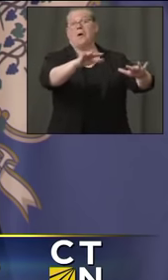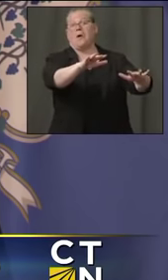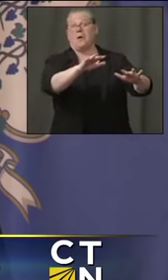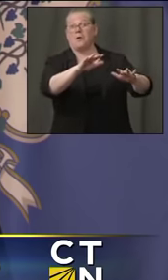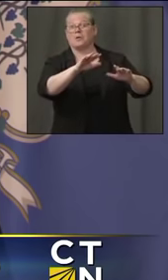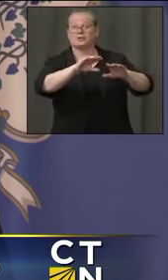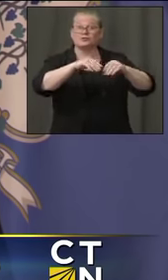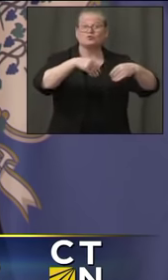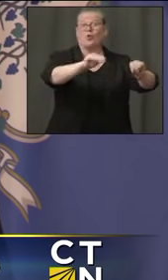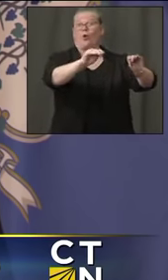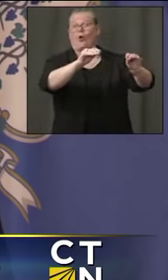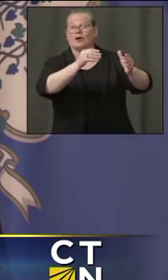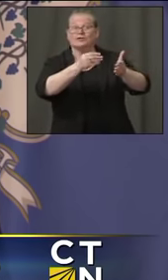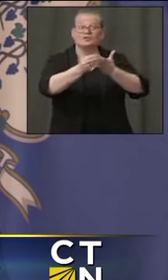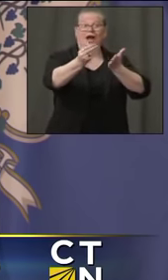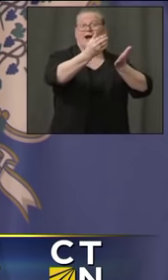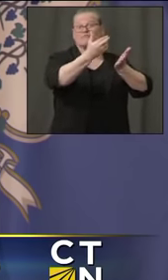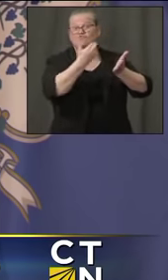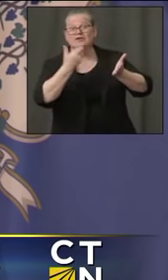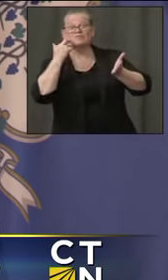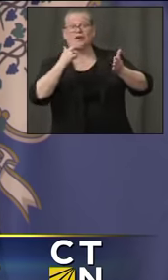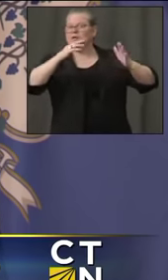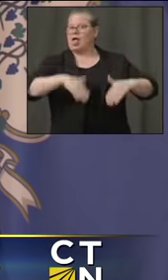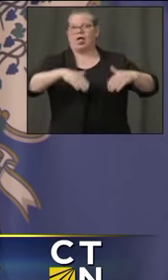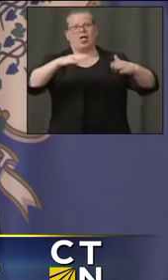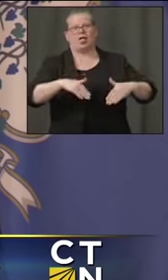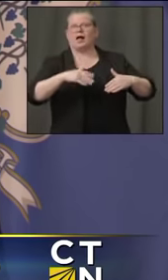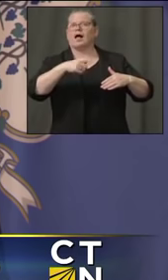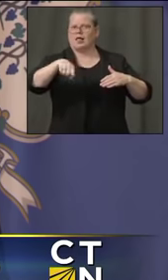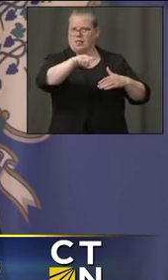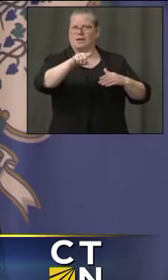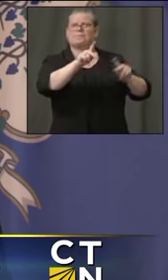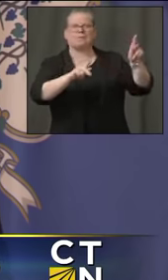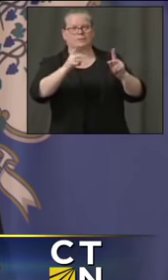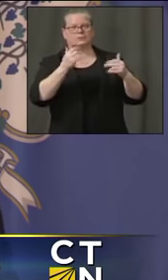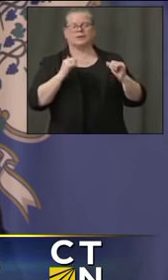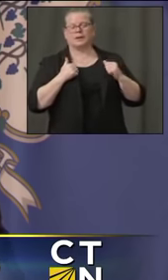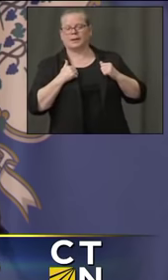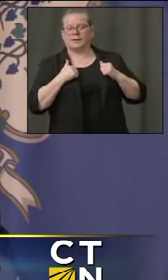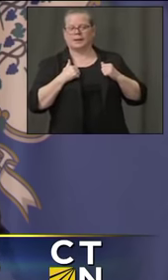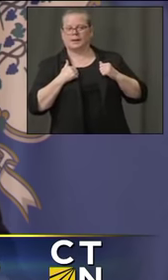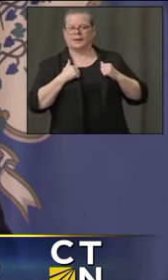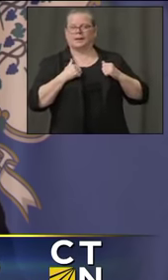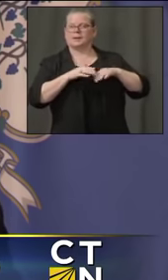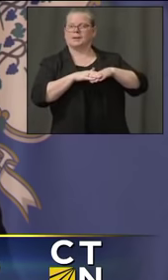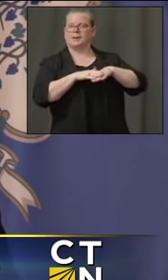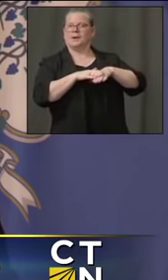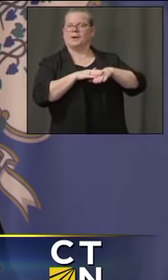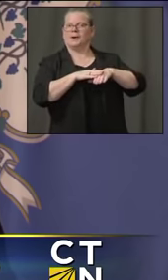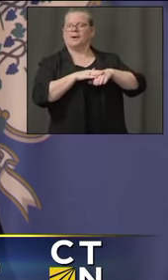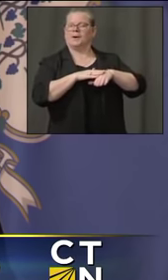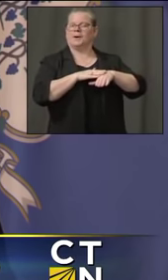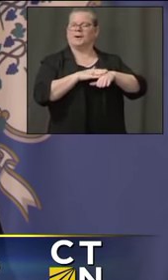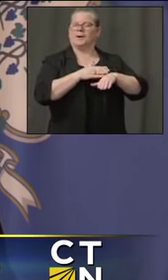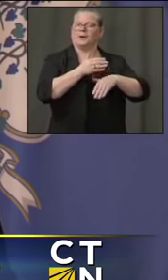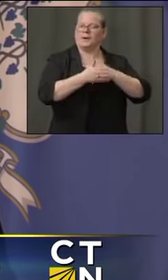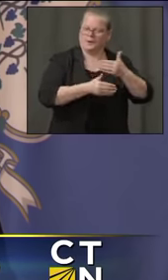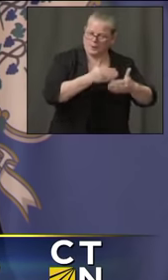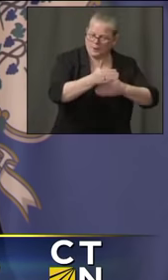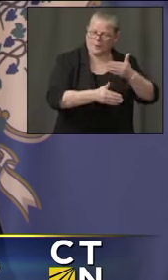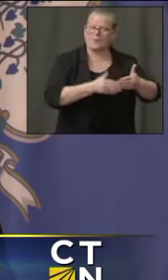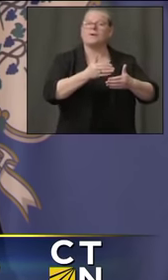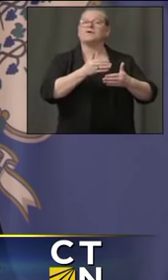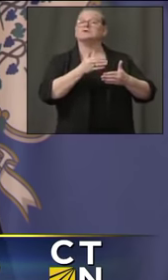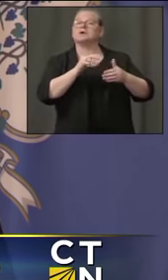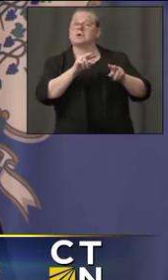were reopened. So did not have the economic impact we thought it might have, nor did it have the flare-ups we thought it might have.